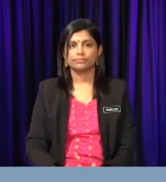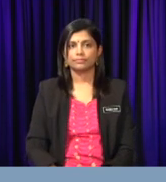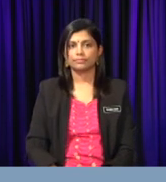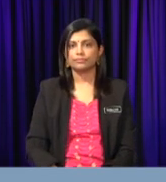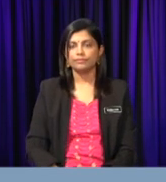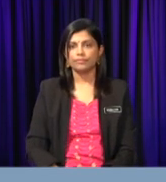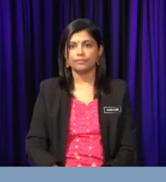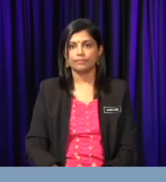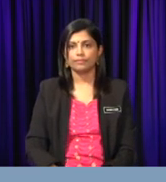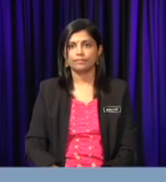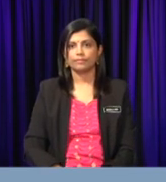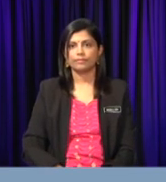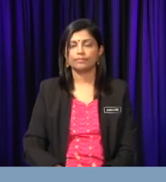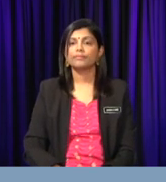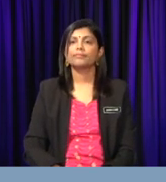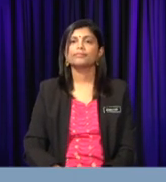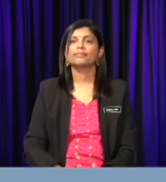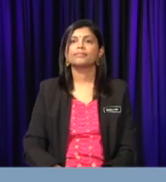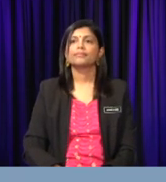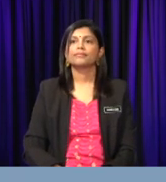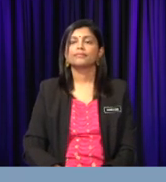buying behavior?